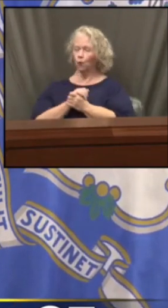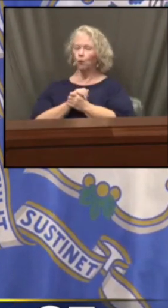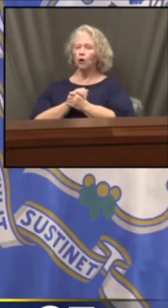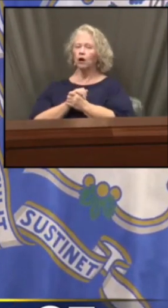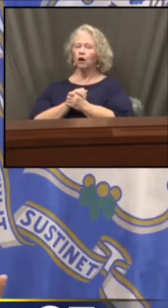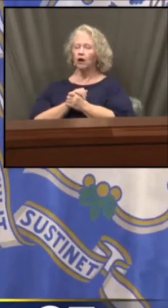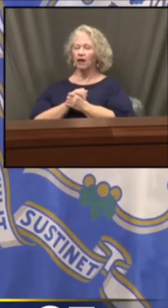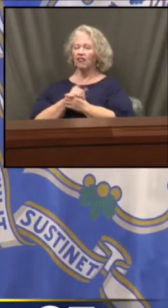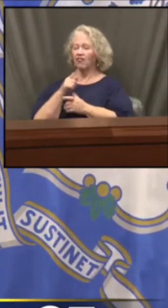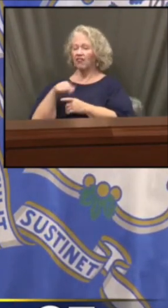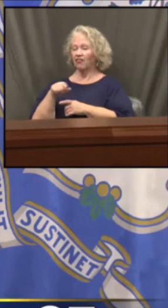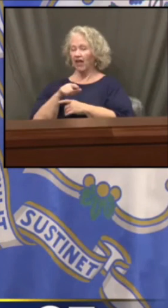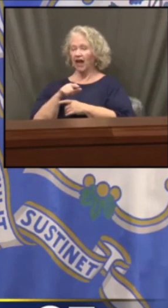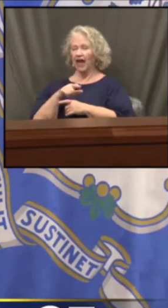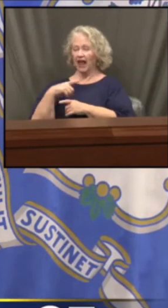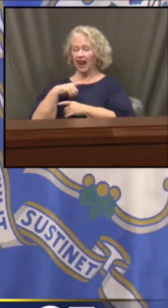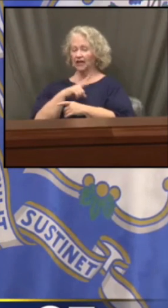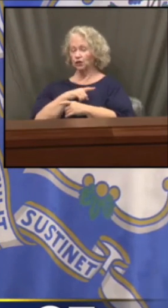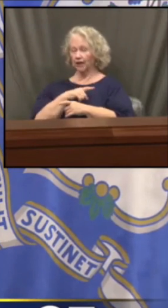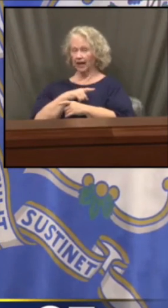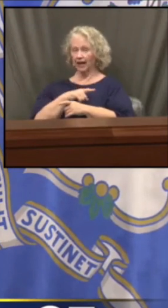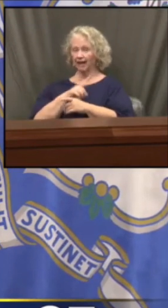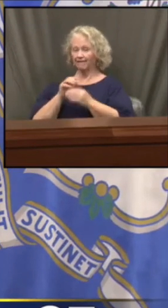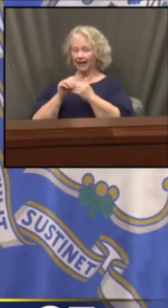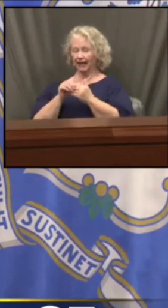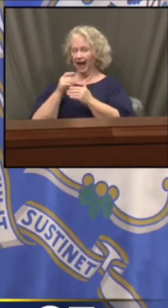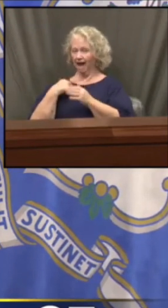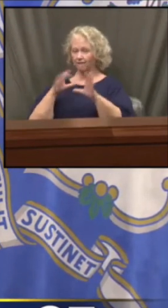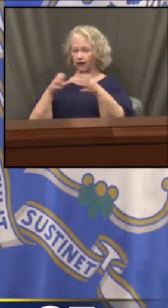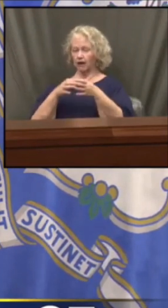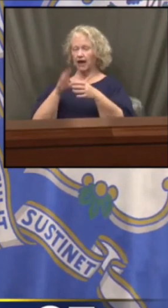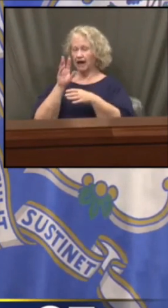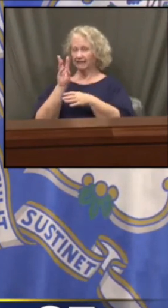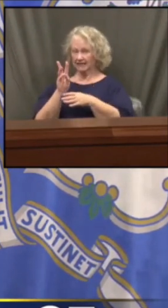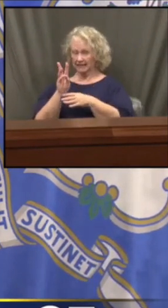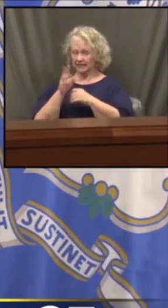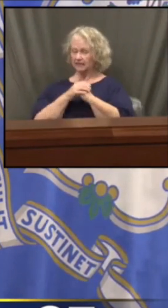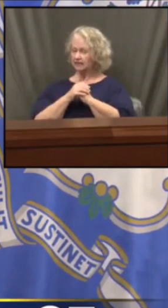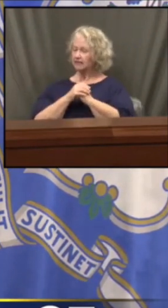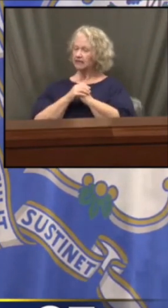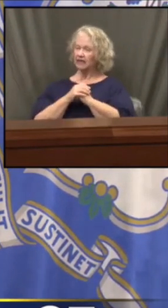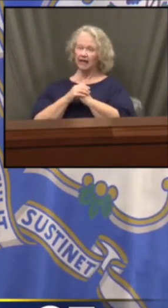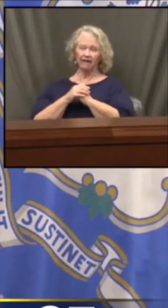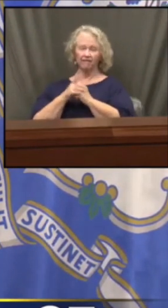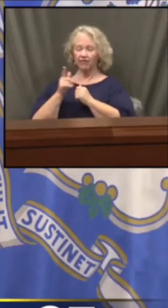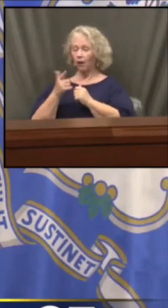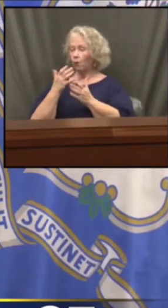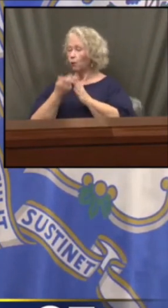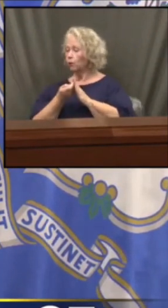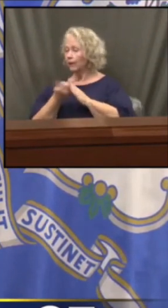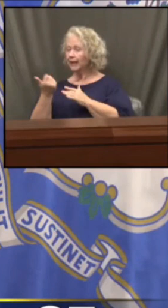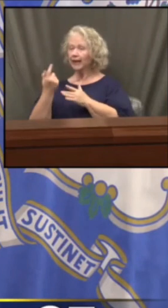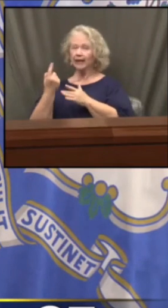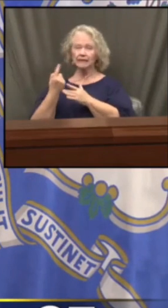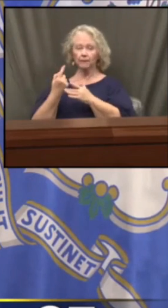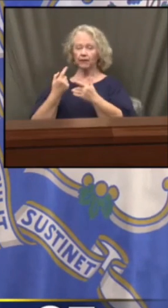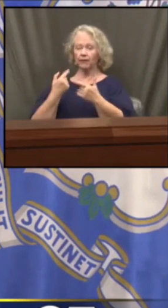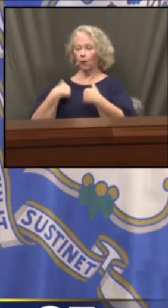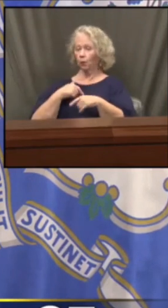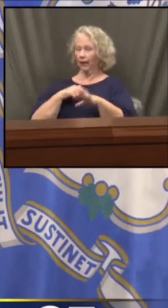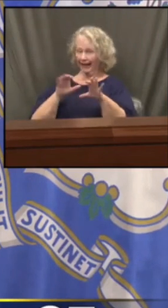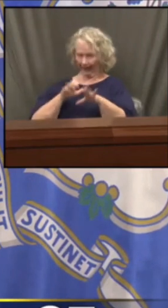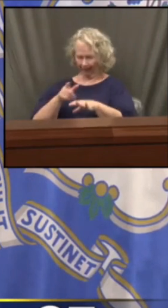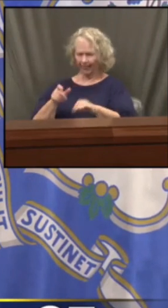have a committee of 6 of the legislative leaders. Anytime they want to delete or line item veto something we've done, they have the opportunity to do